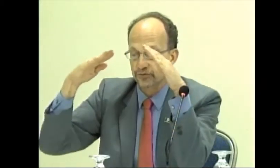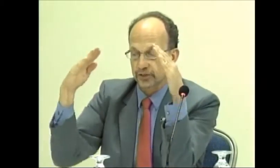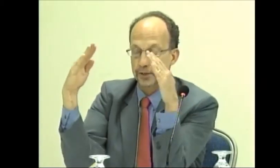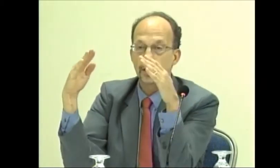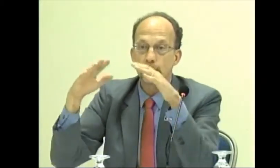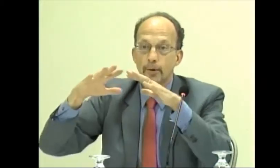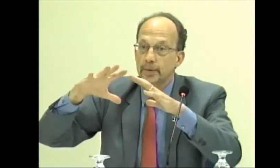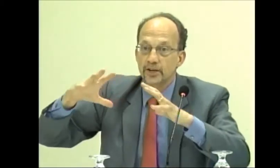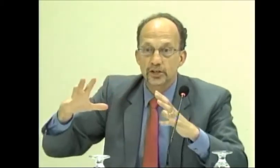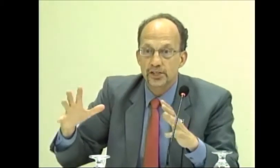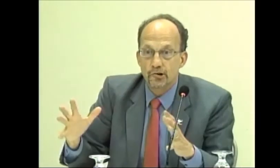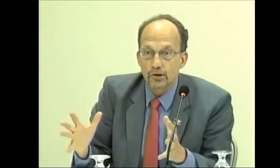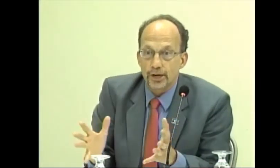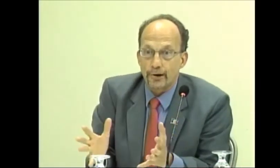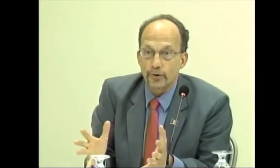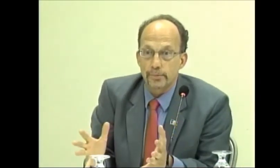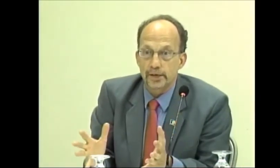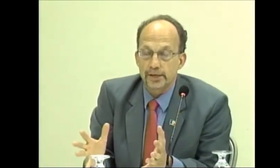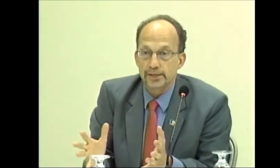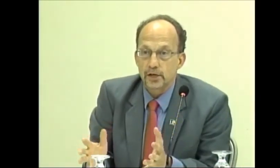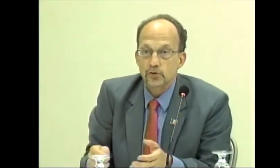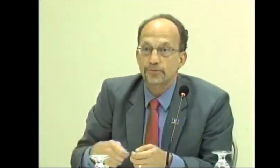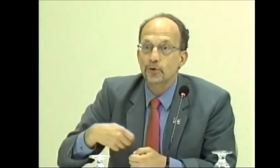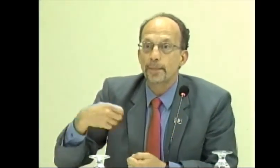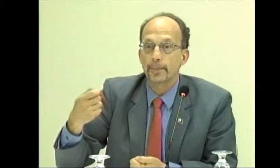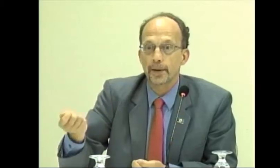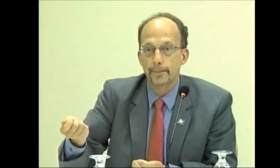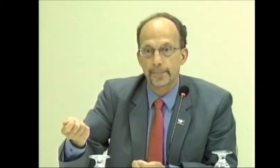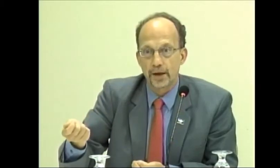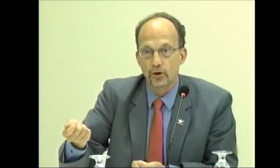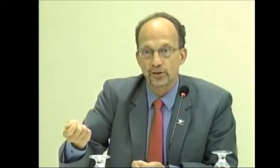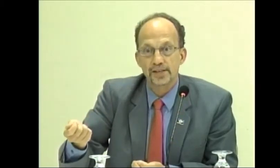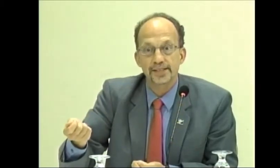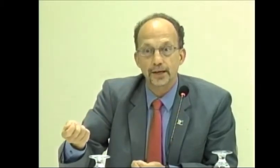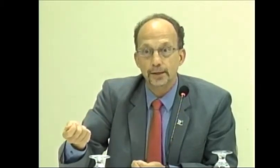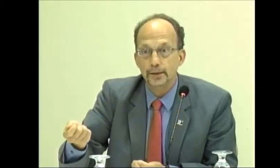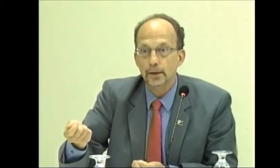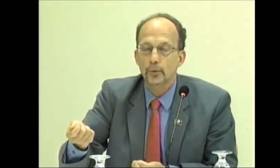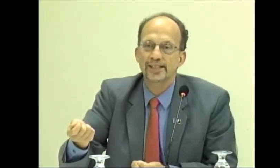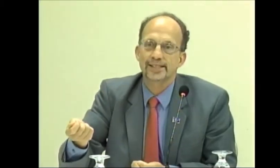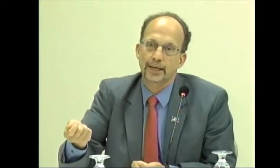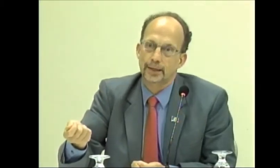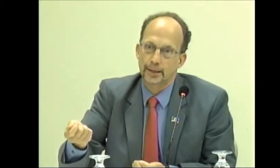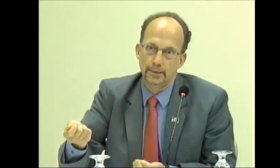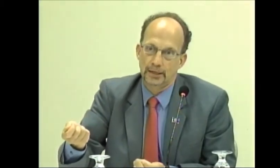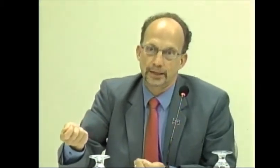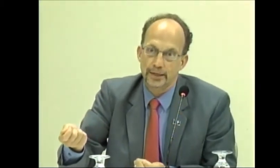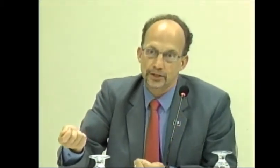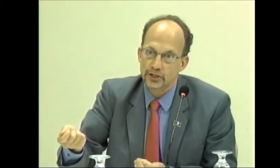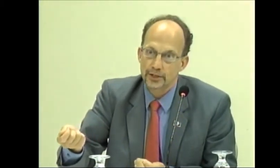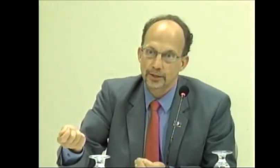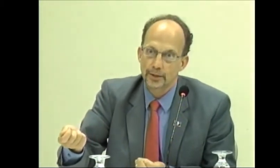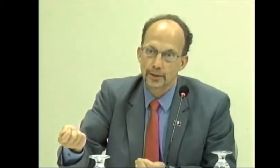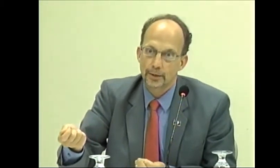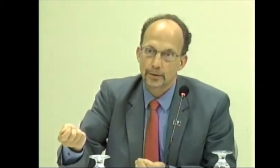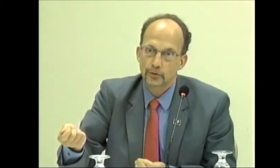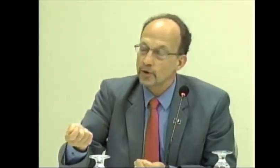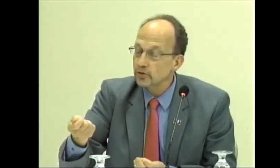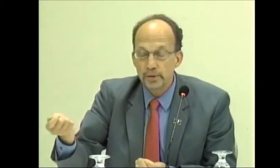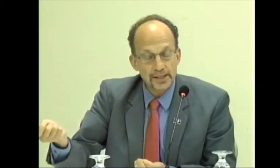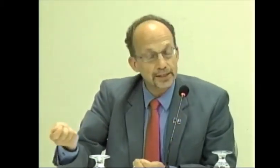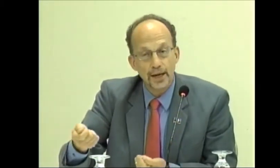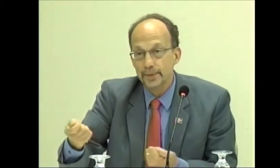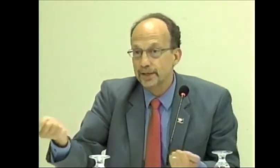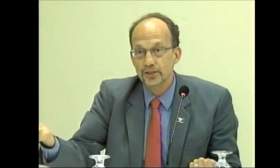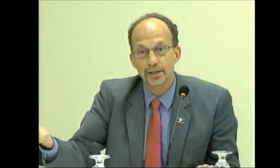We've shifted. The population has grown, narrowed the base, so fewer people are paying contributions. Second, we're sick in the middle age. Too